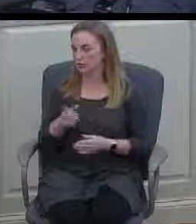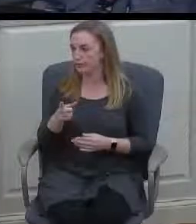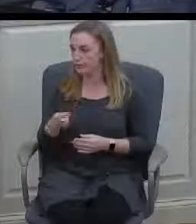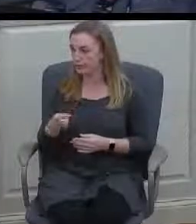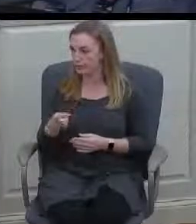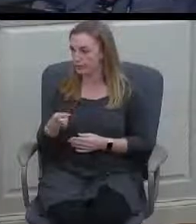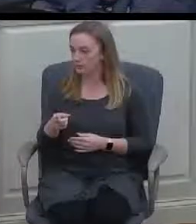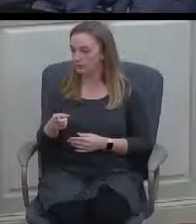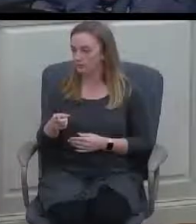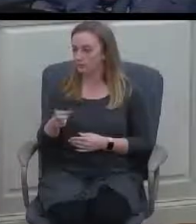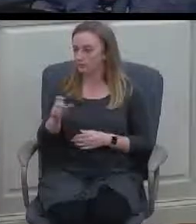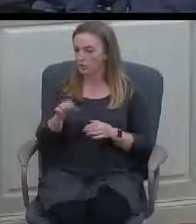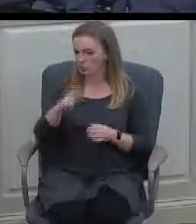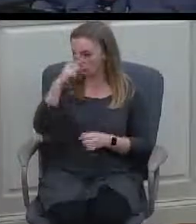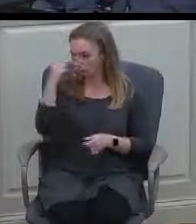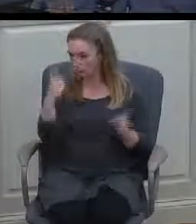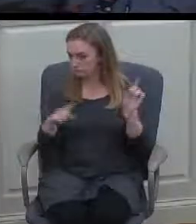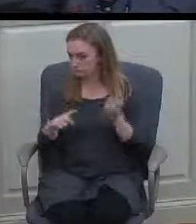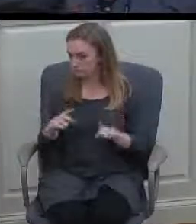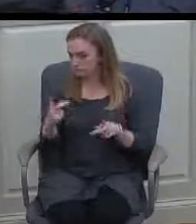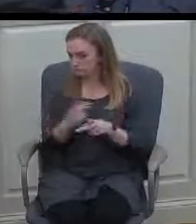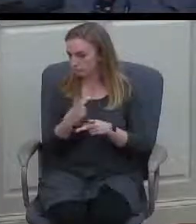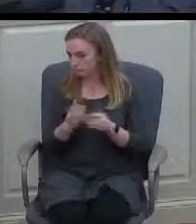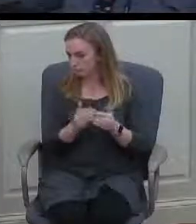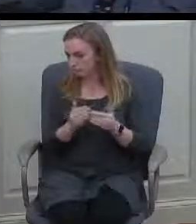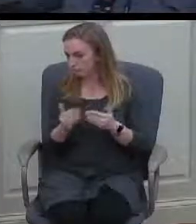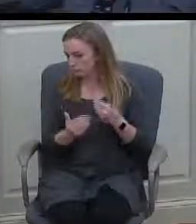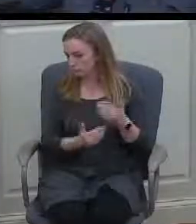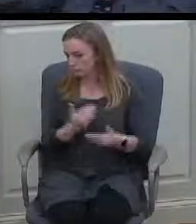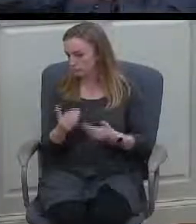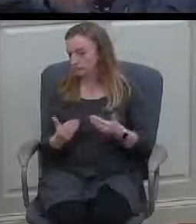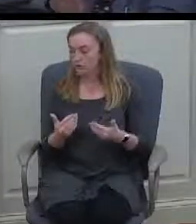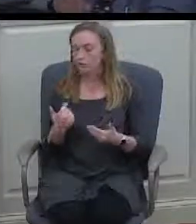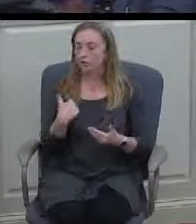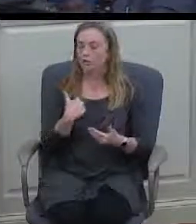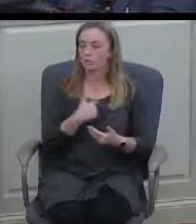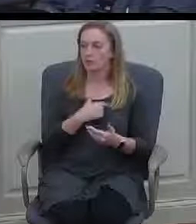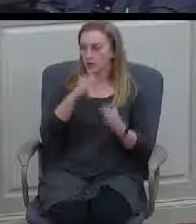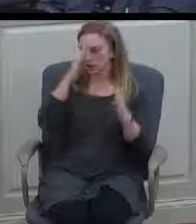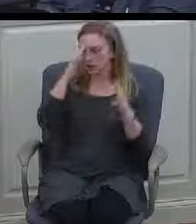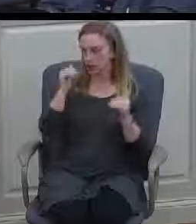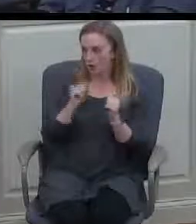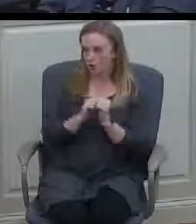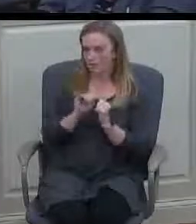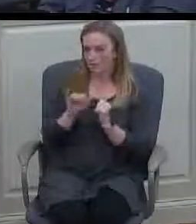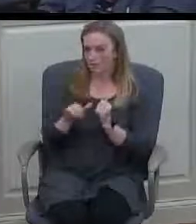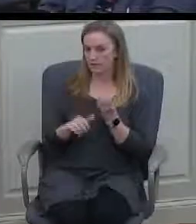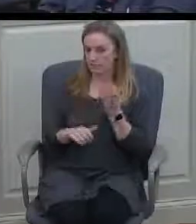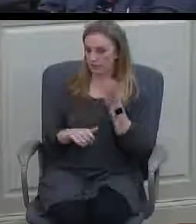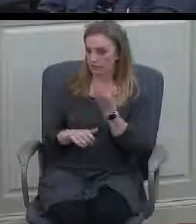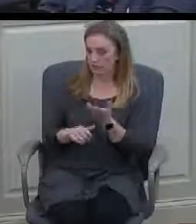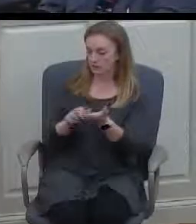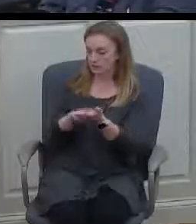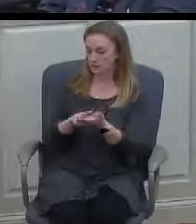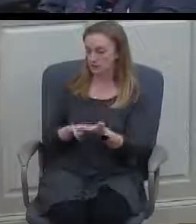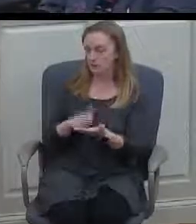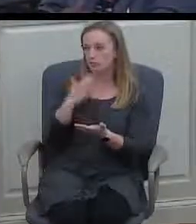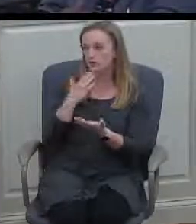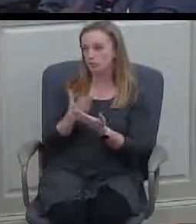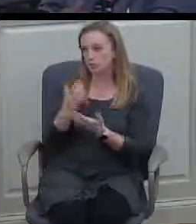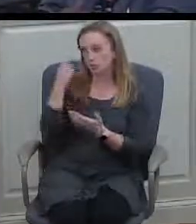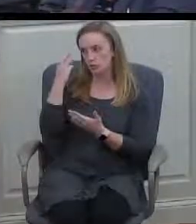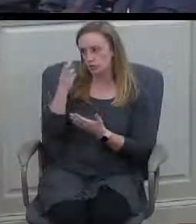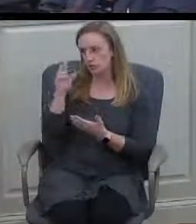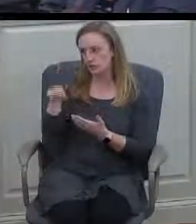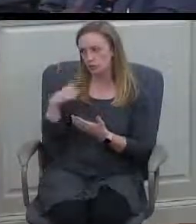could mutually work out along the way. And we hope with this presentation of the contract, which is a good reason I only have it